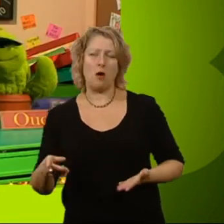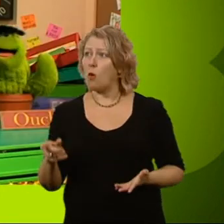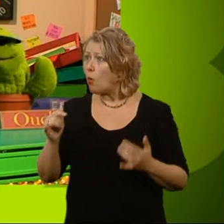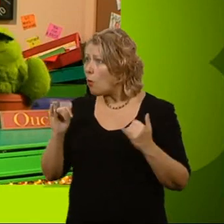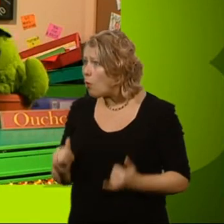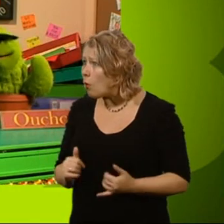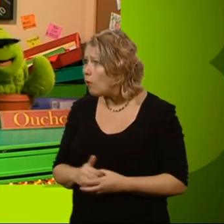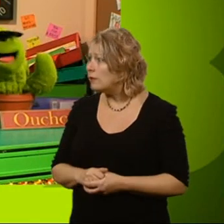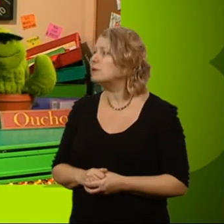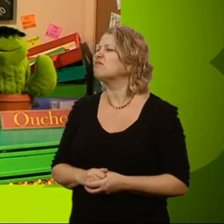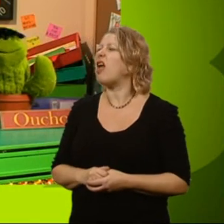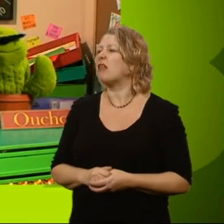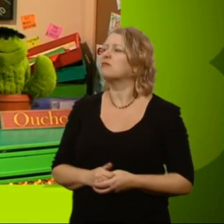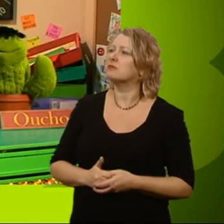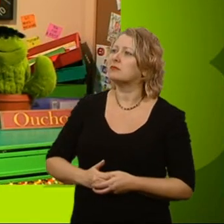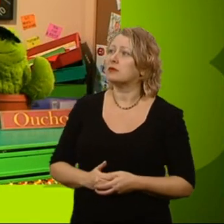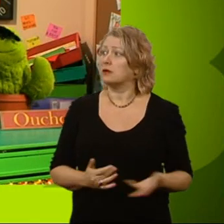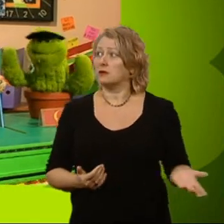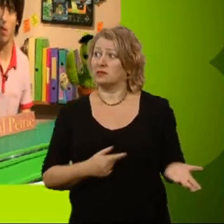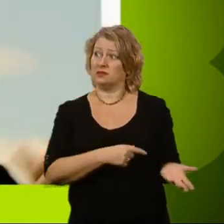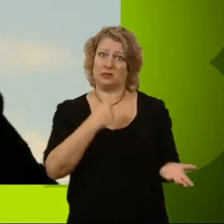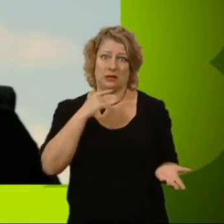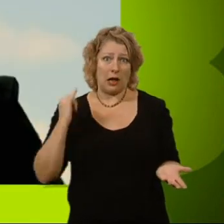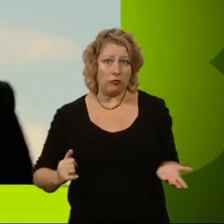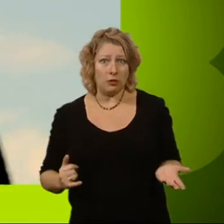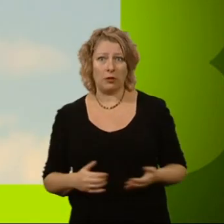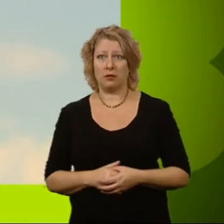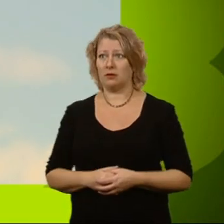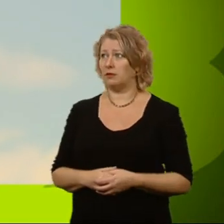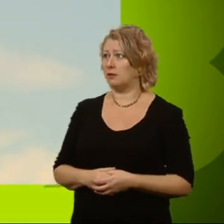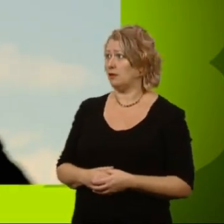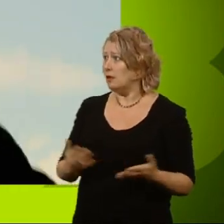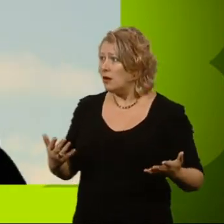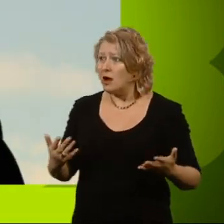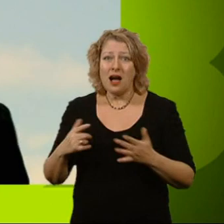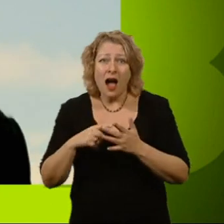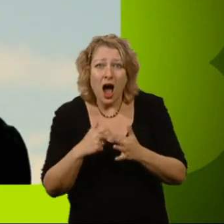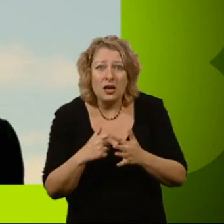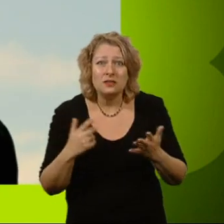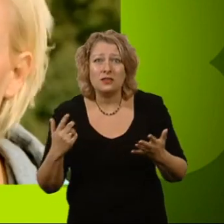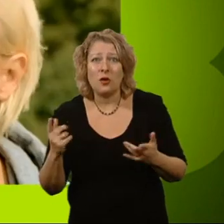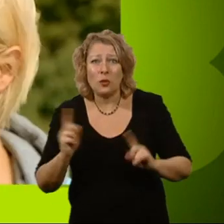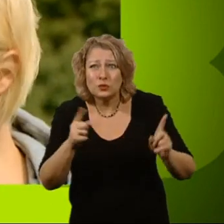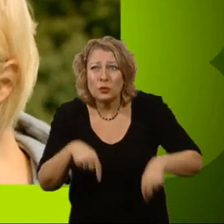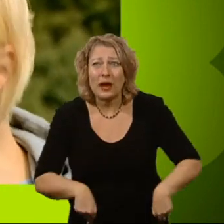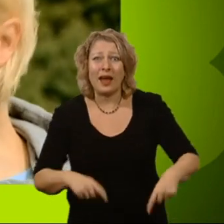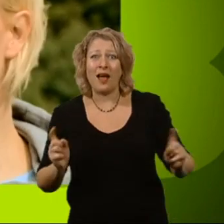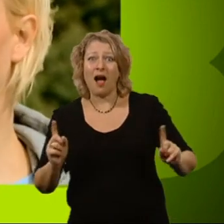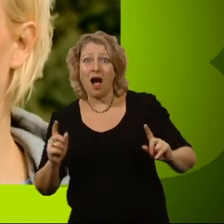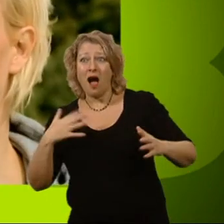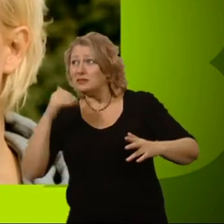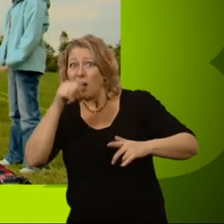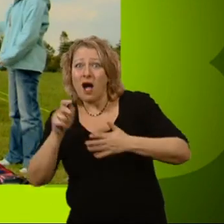awful. Oucho says that's terrible. Kirsten O'Brien off a smart one. What on earth are you doing here? Well, Little